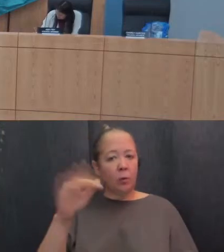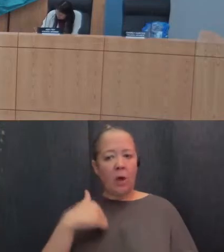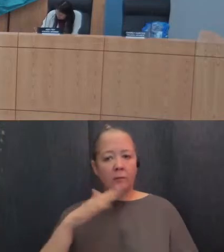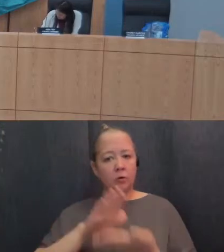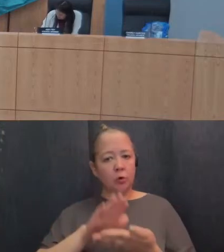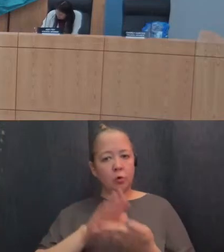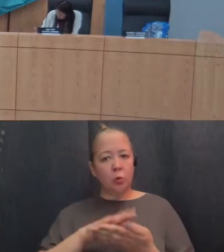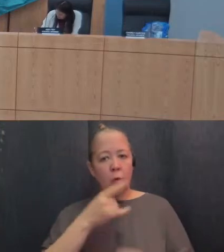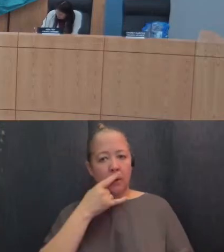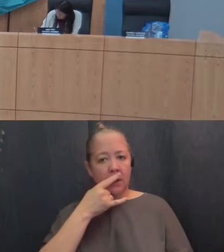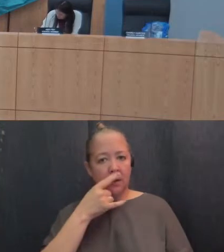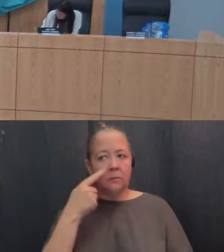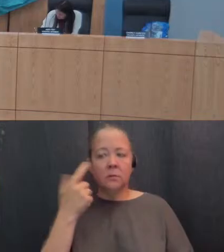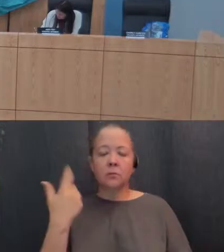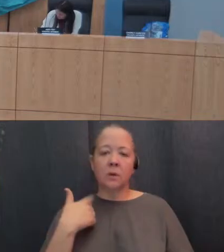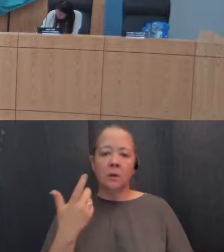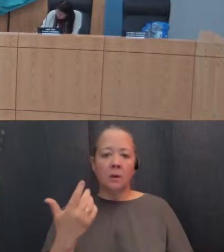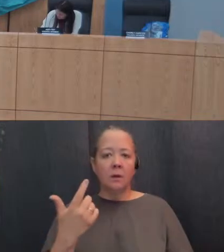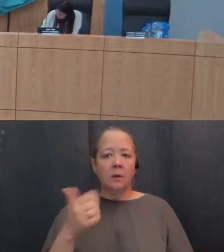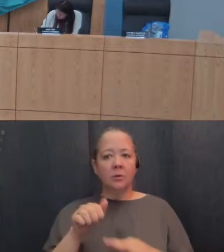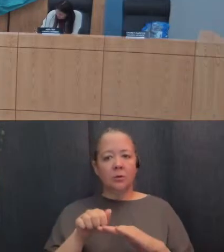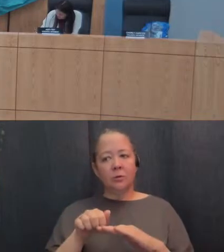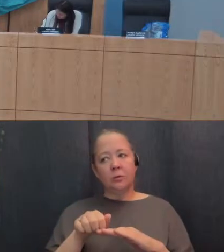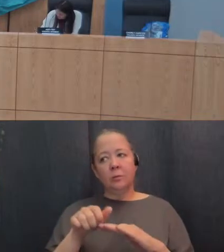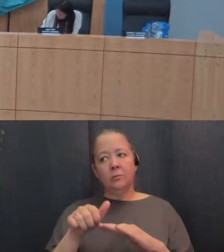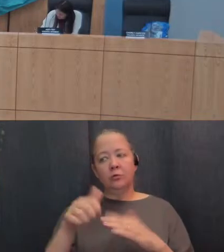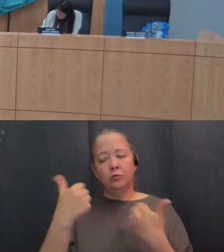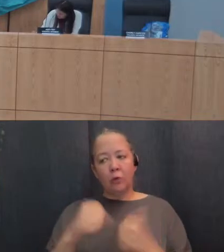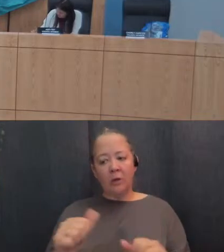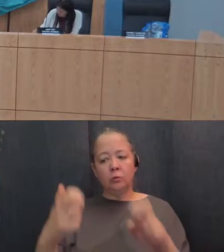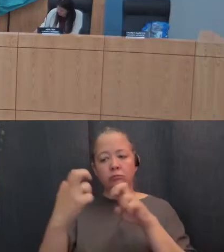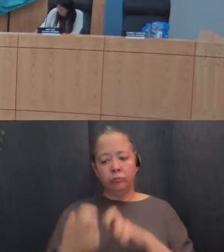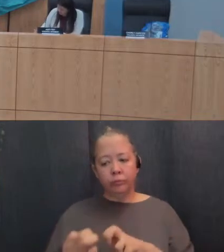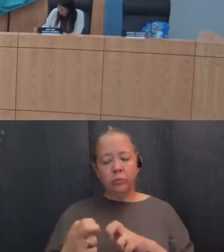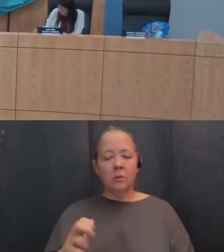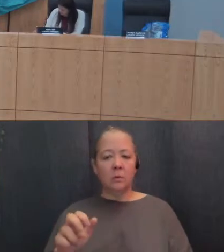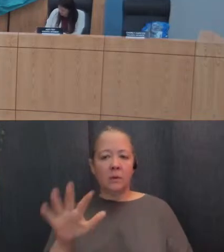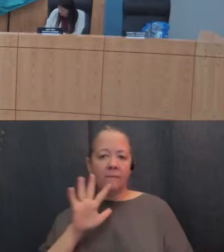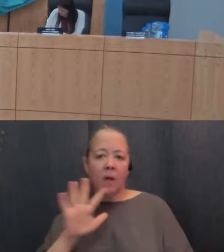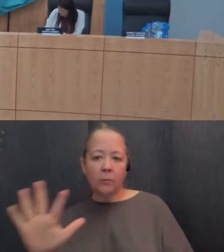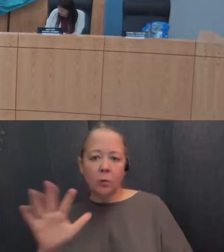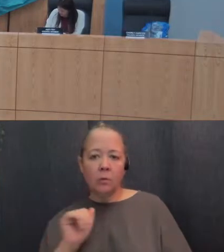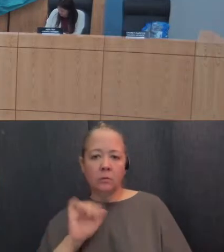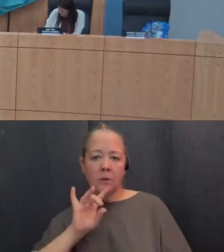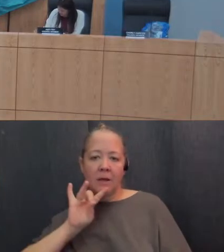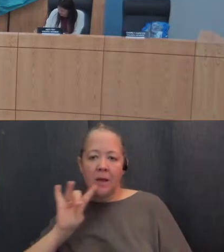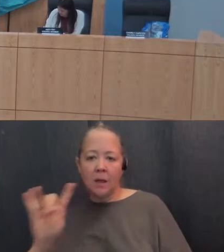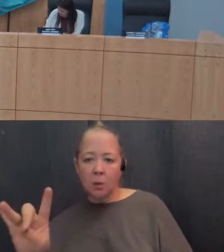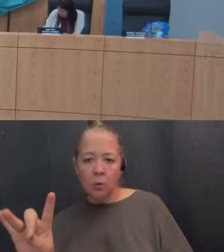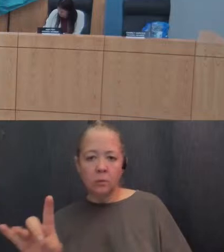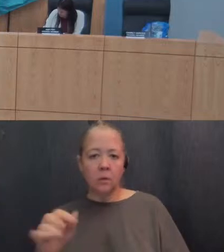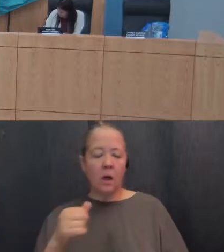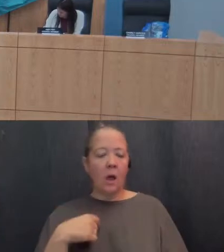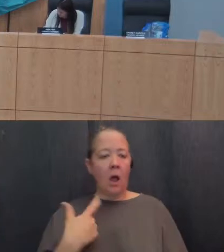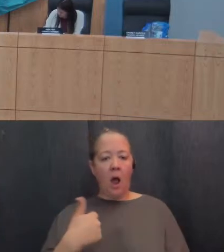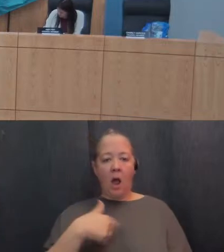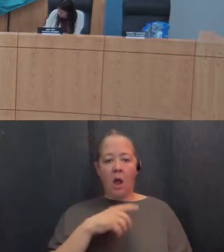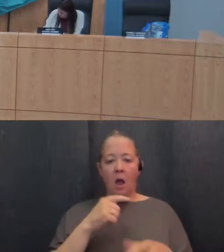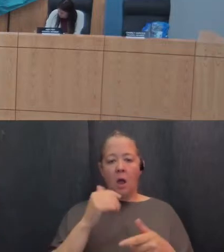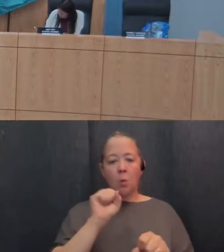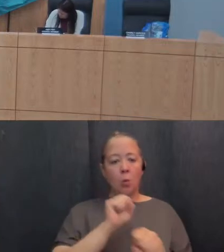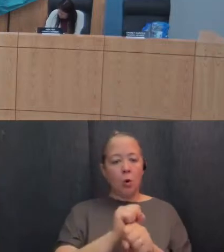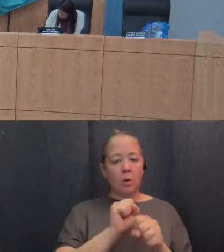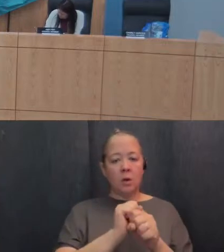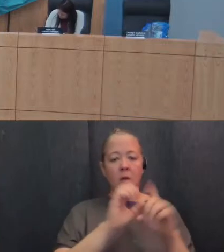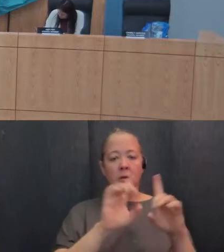to sit a 5 and 8-year-old down to do that. But seriously, though, I know what's happening in the grocery stores. I work in Department of Social Services